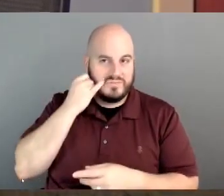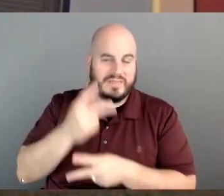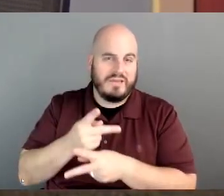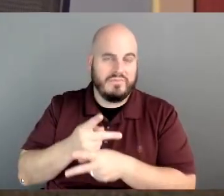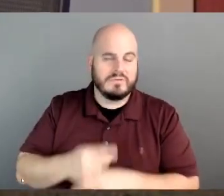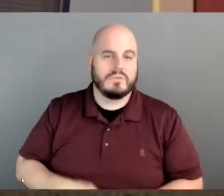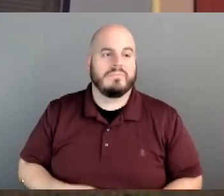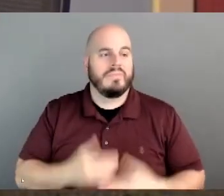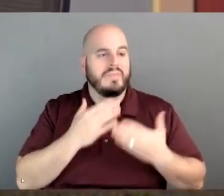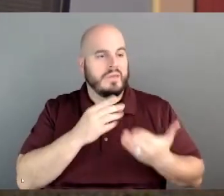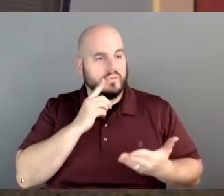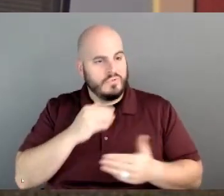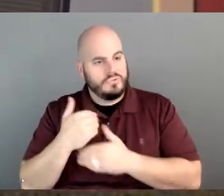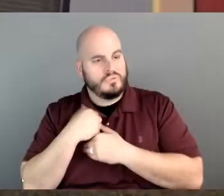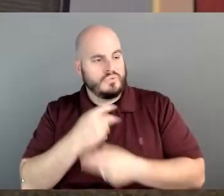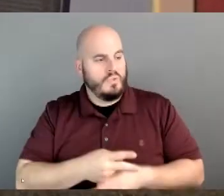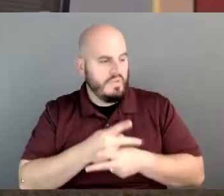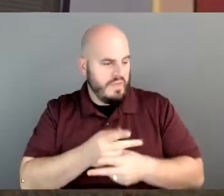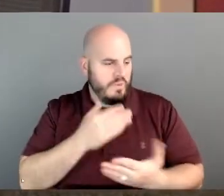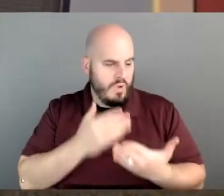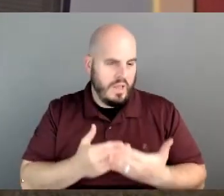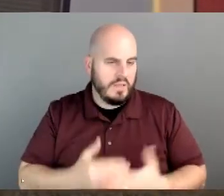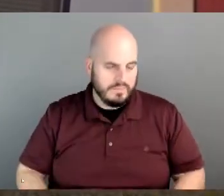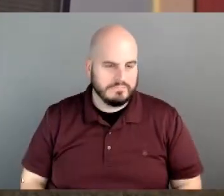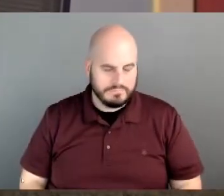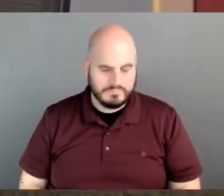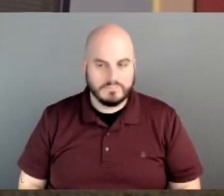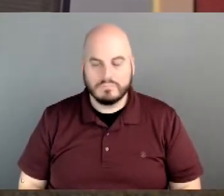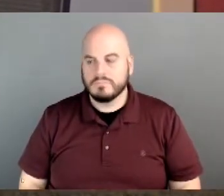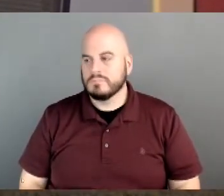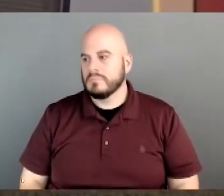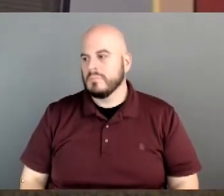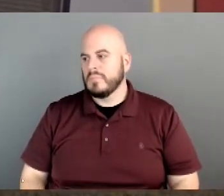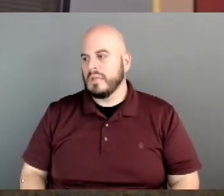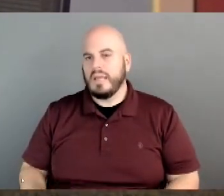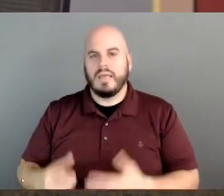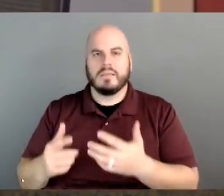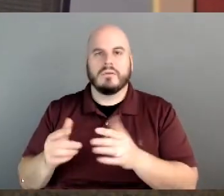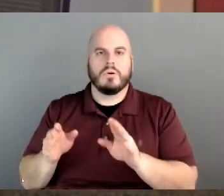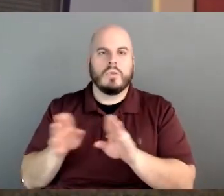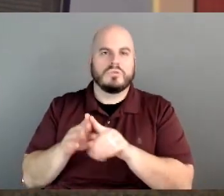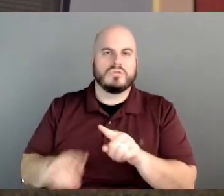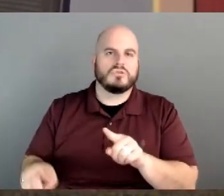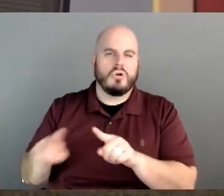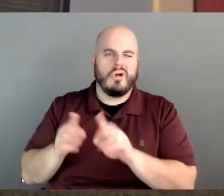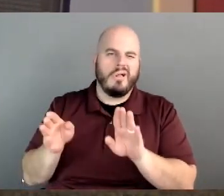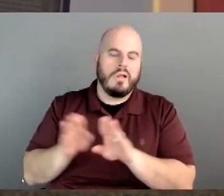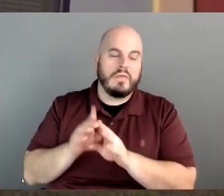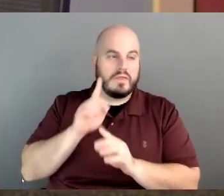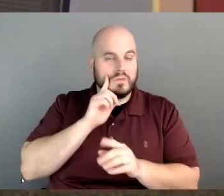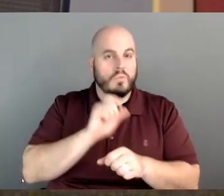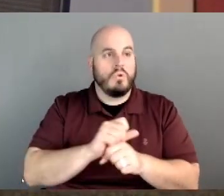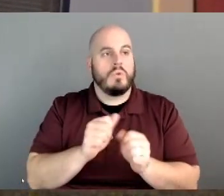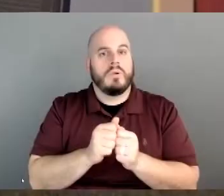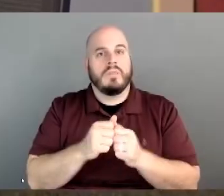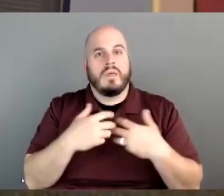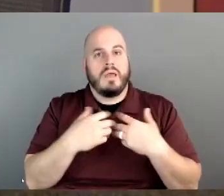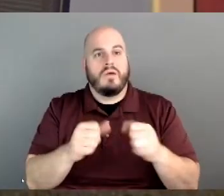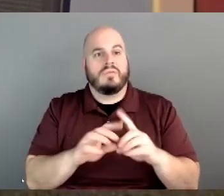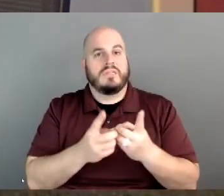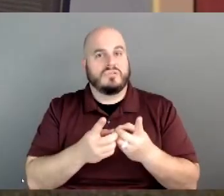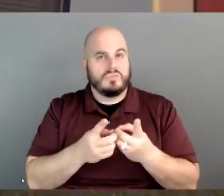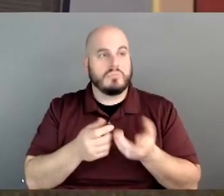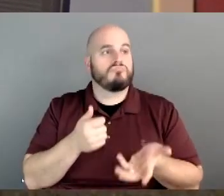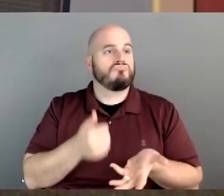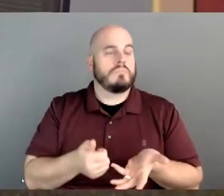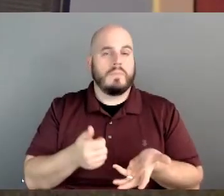that and making closing the circle. I think that the work with the health district will be incredibly important, just on a